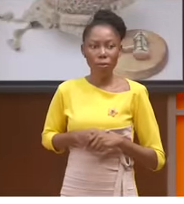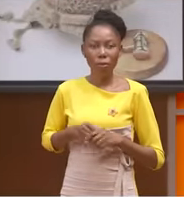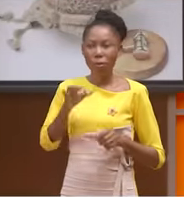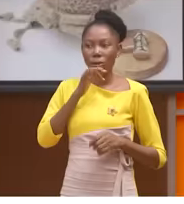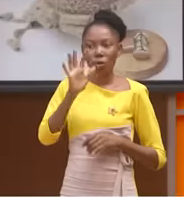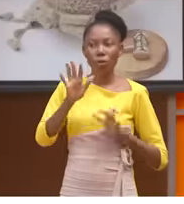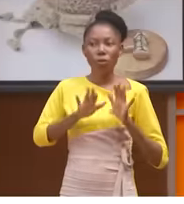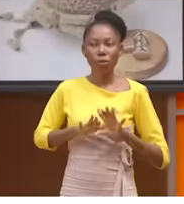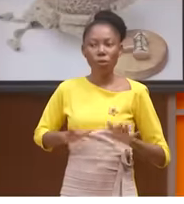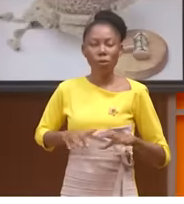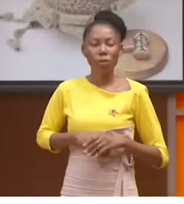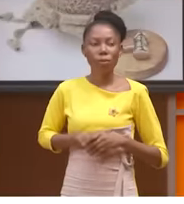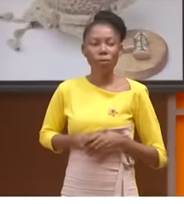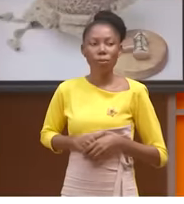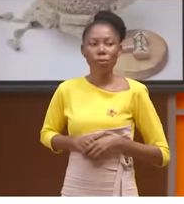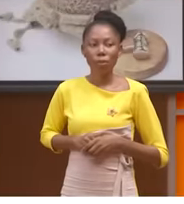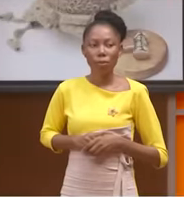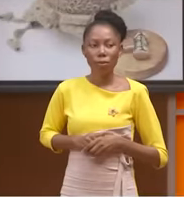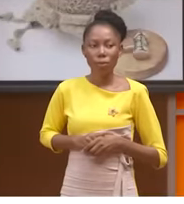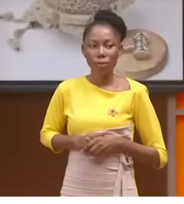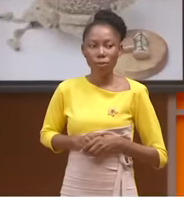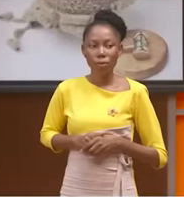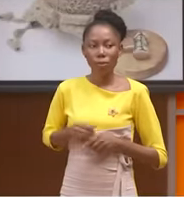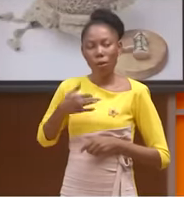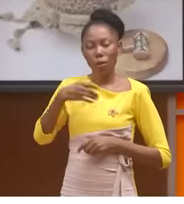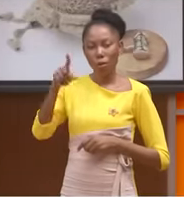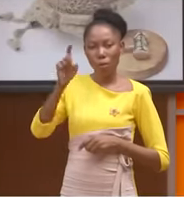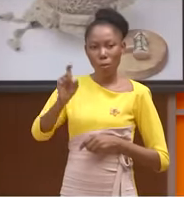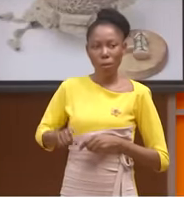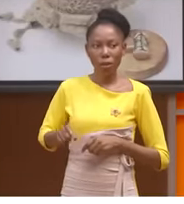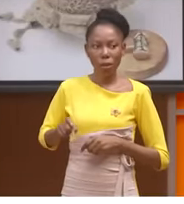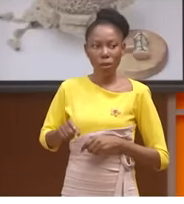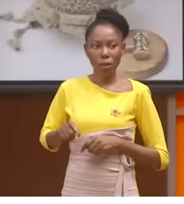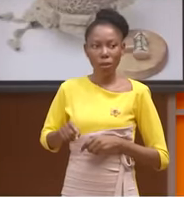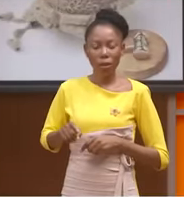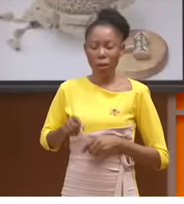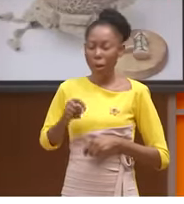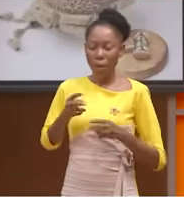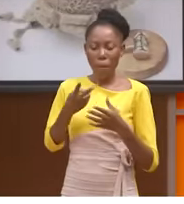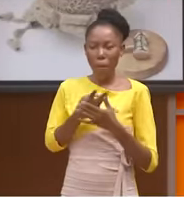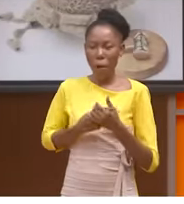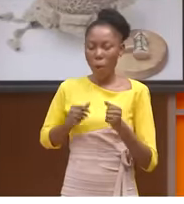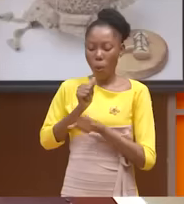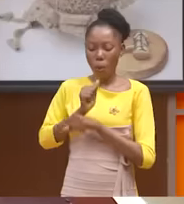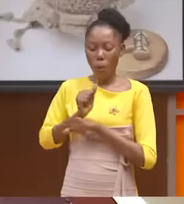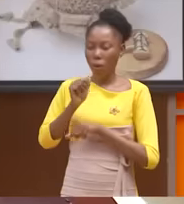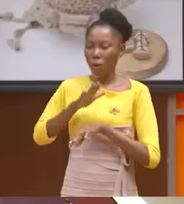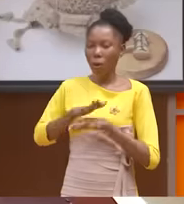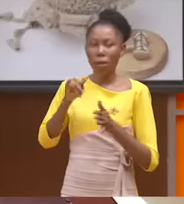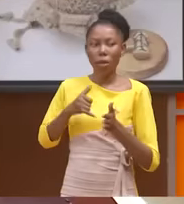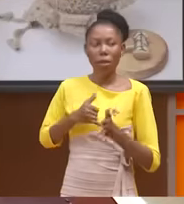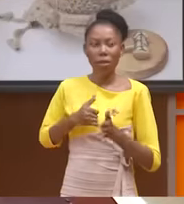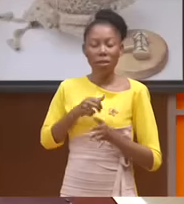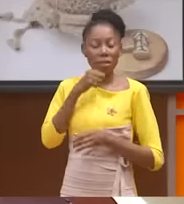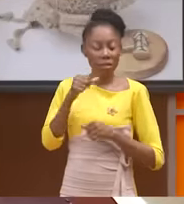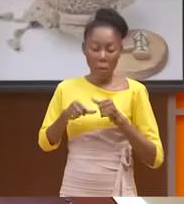It's the children. And you really both have to work on that. It's